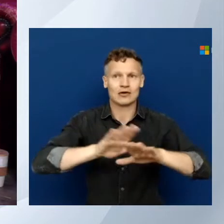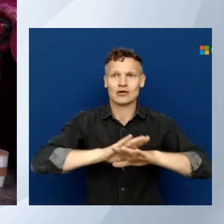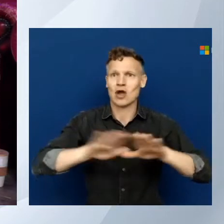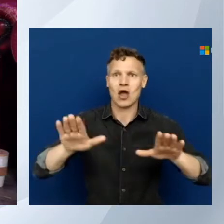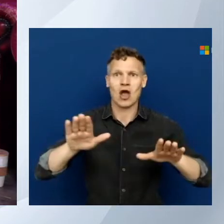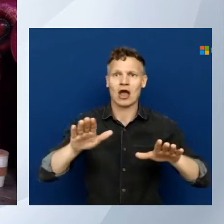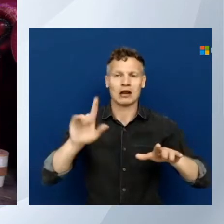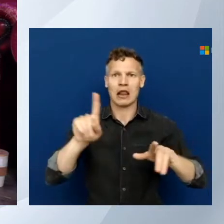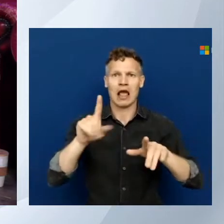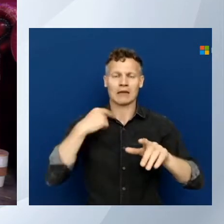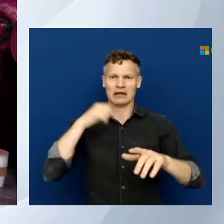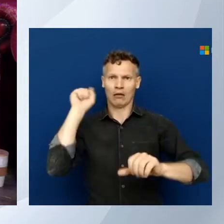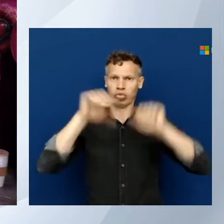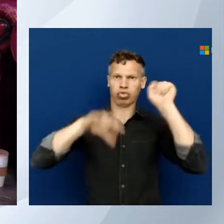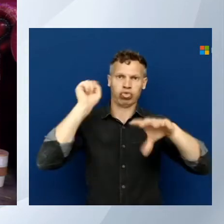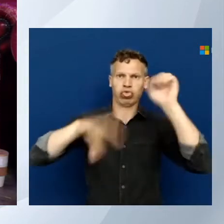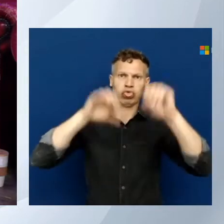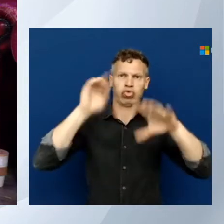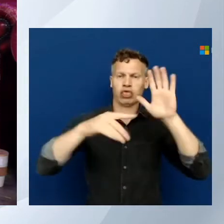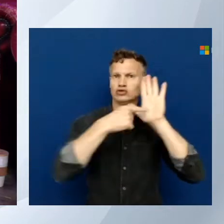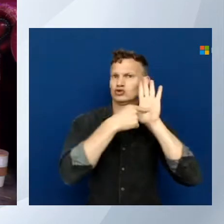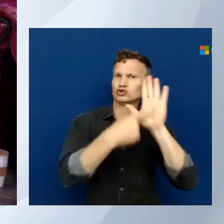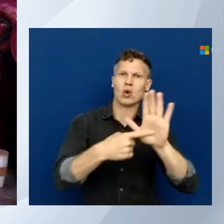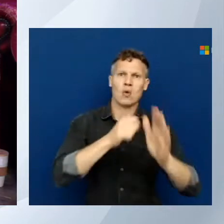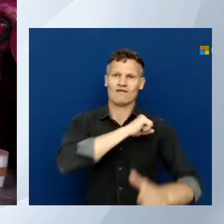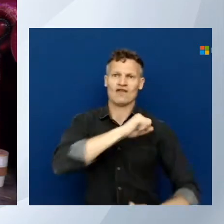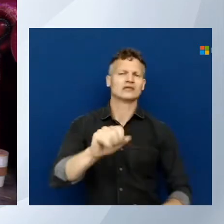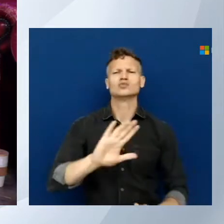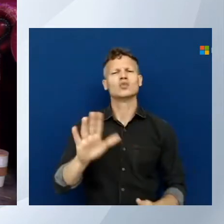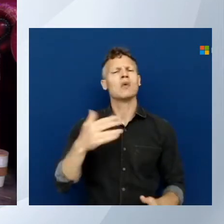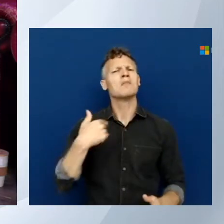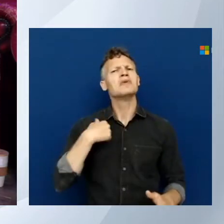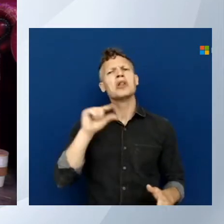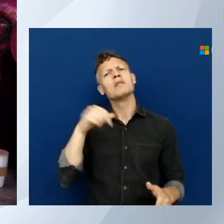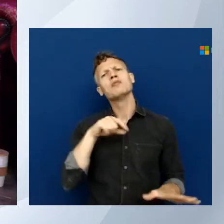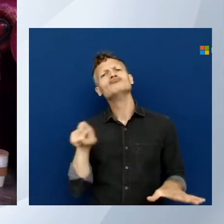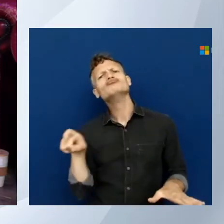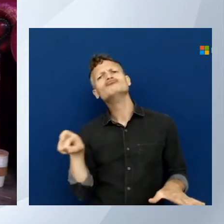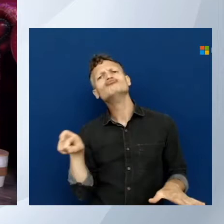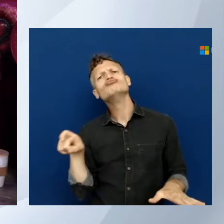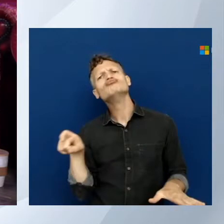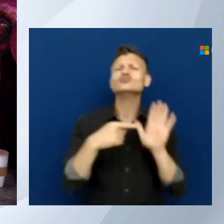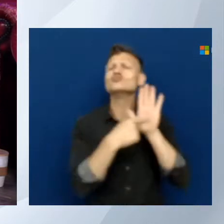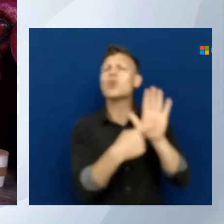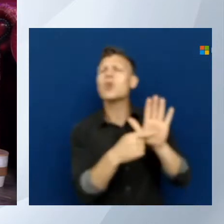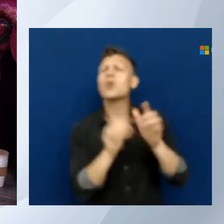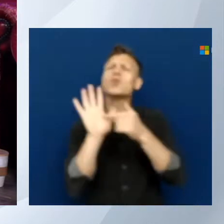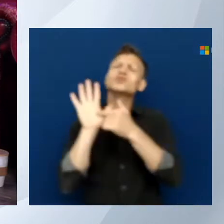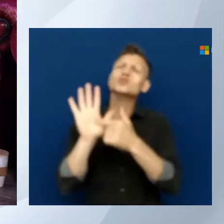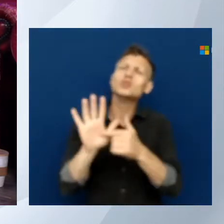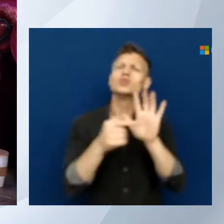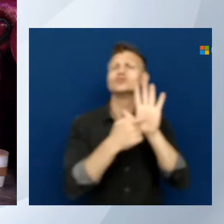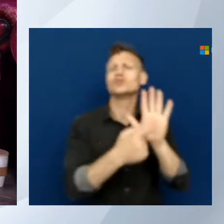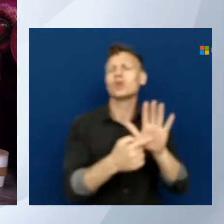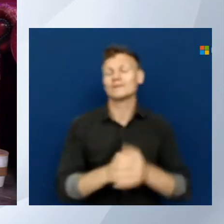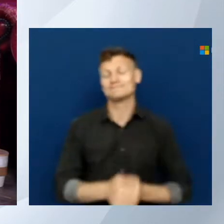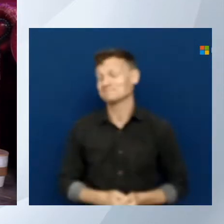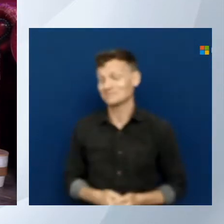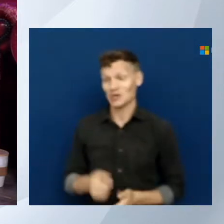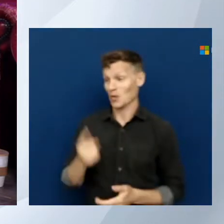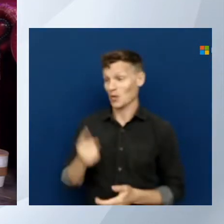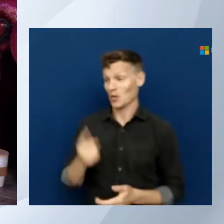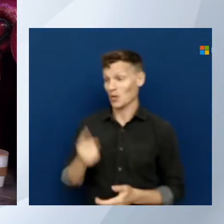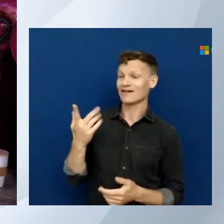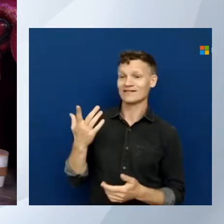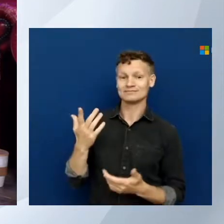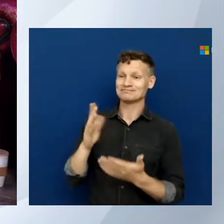it is just me exploring Azure and the possibilities. Yes, and a lot of hands-on exercises.